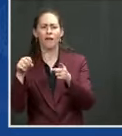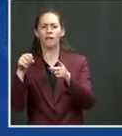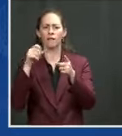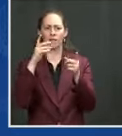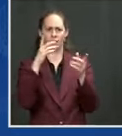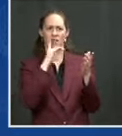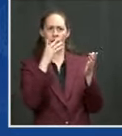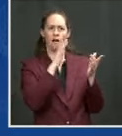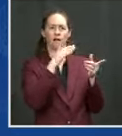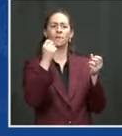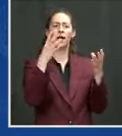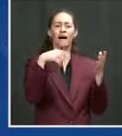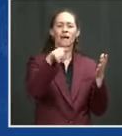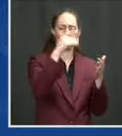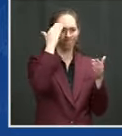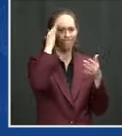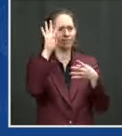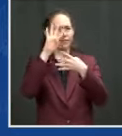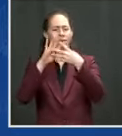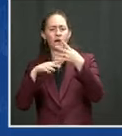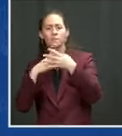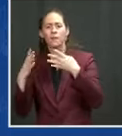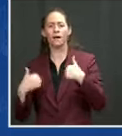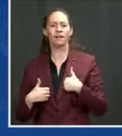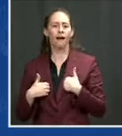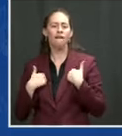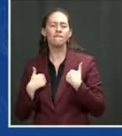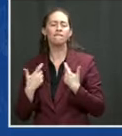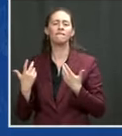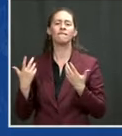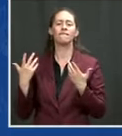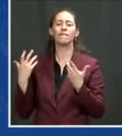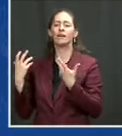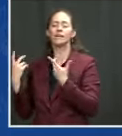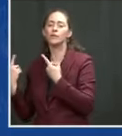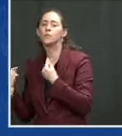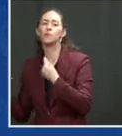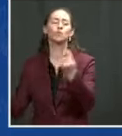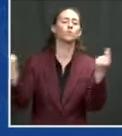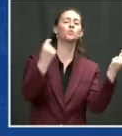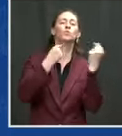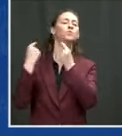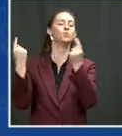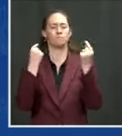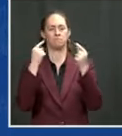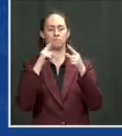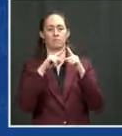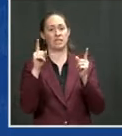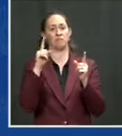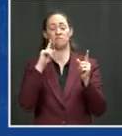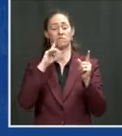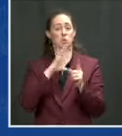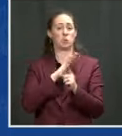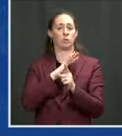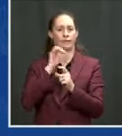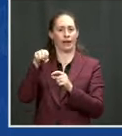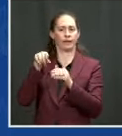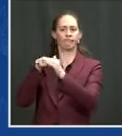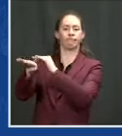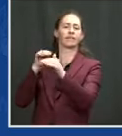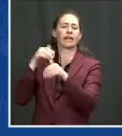is going to be a big part of getting this done. We've also been talking to our primary care docs and our pediatricians about how they're going to help, and our